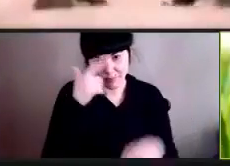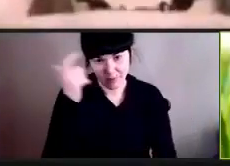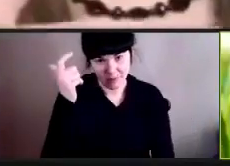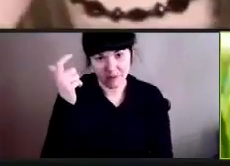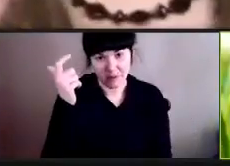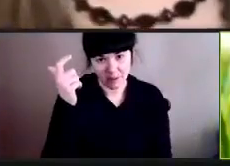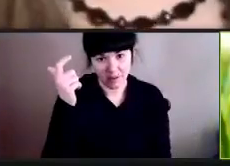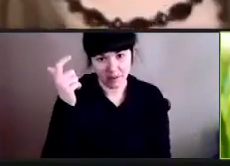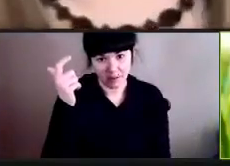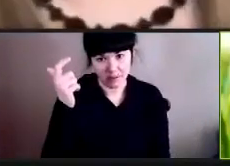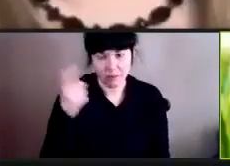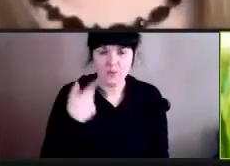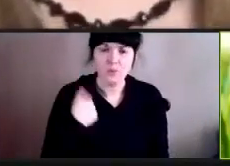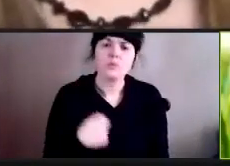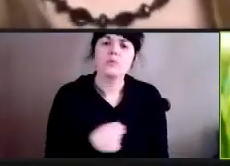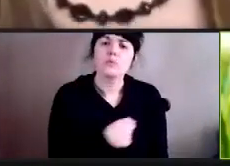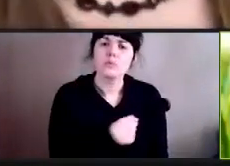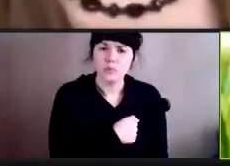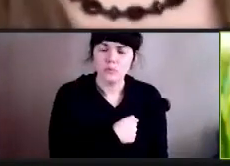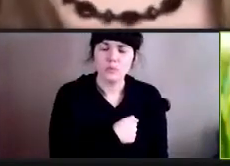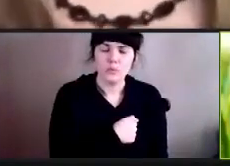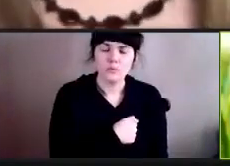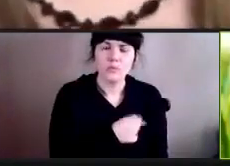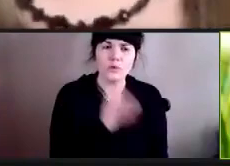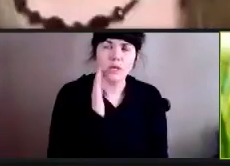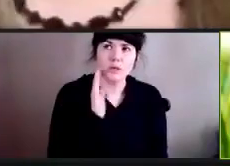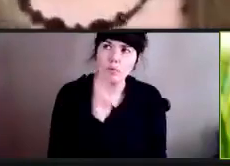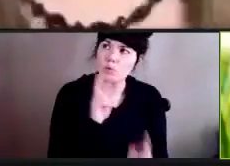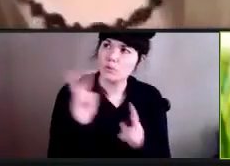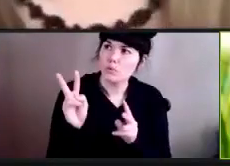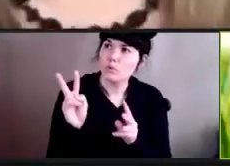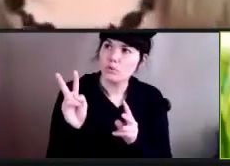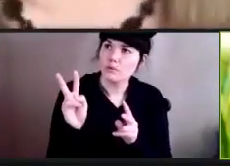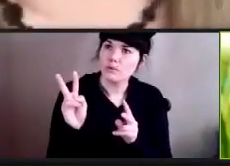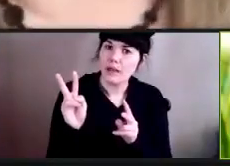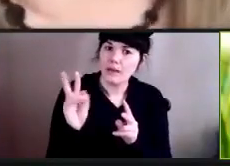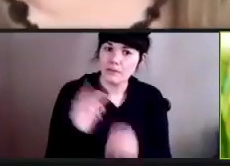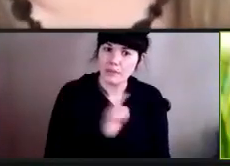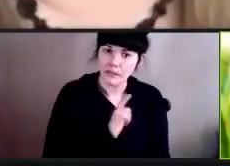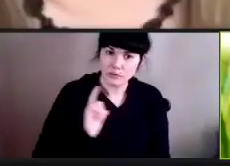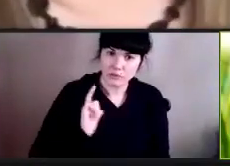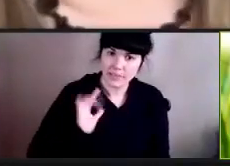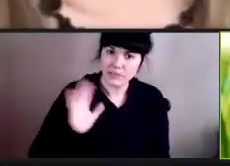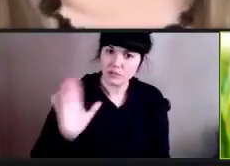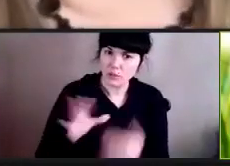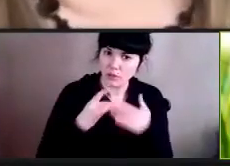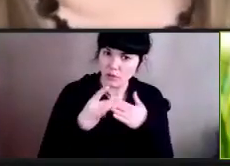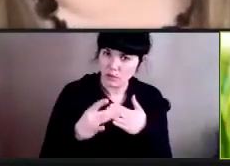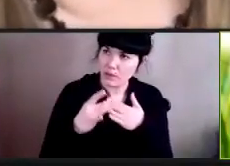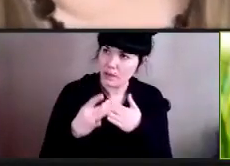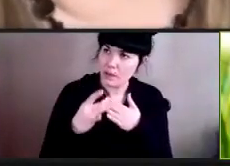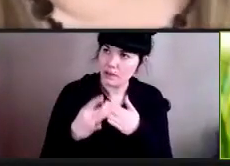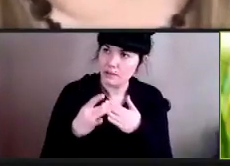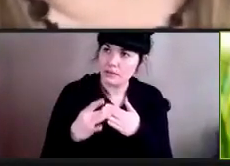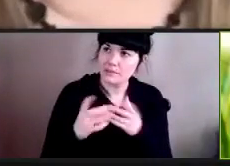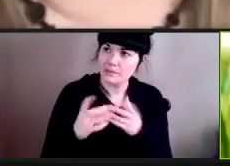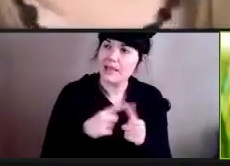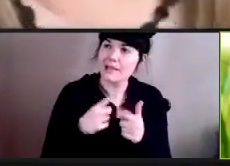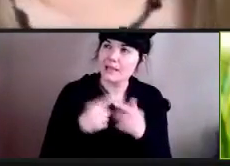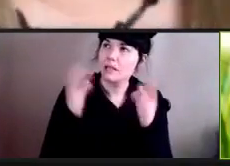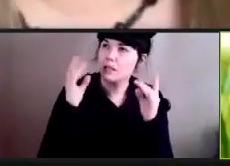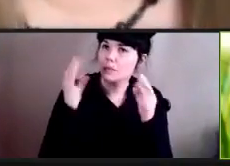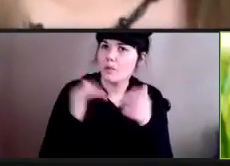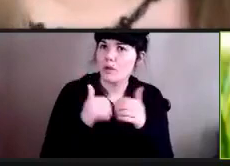down from legislation, which hasn't come yet. But I totally agree that we fully intend to continue to honor the guidelines that the CDC has